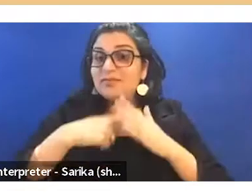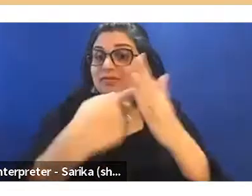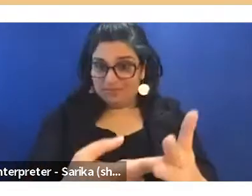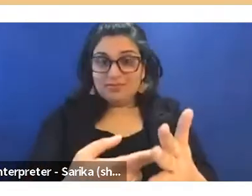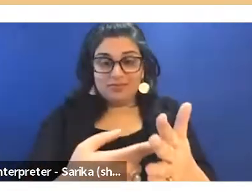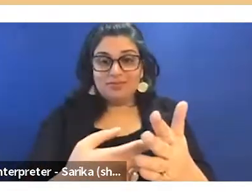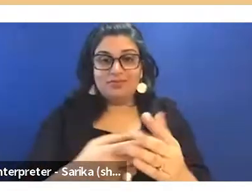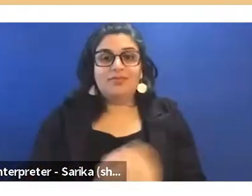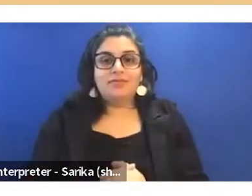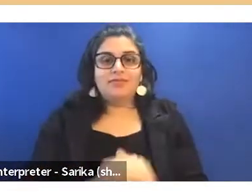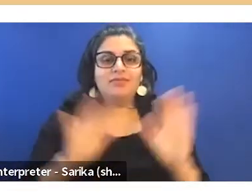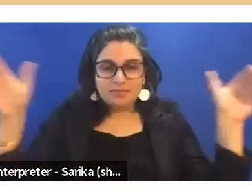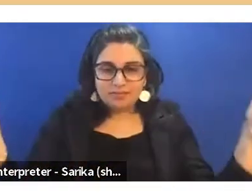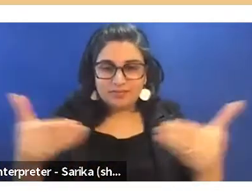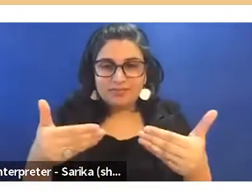I'm going to